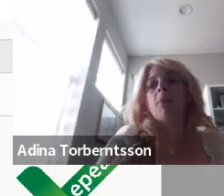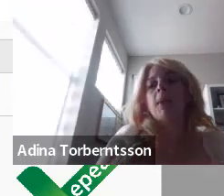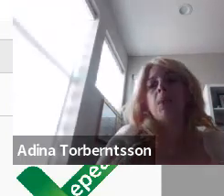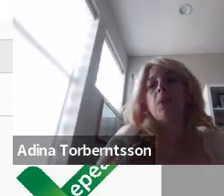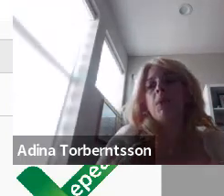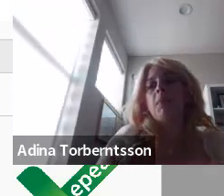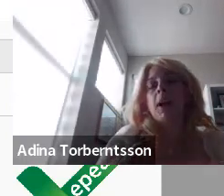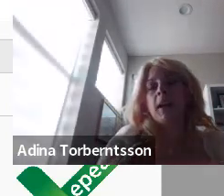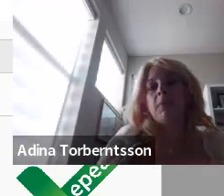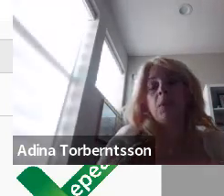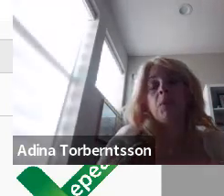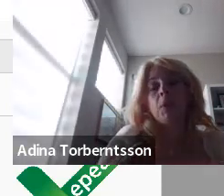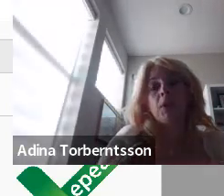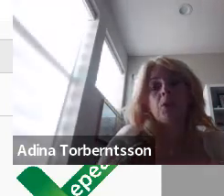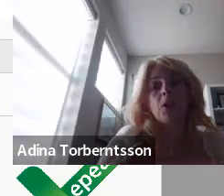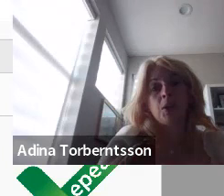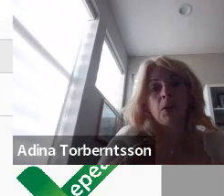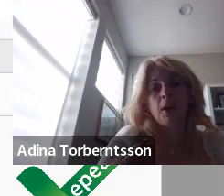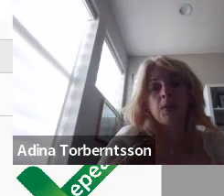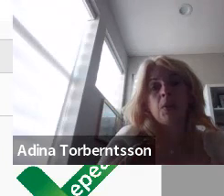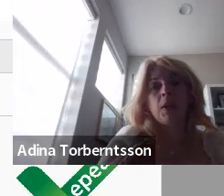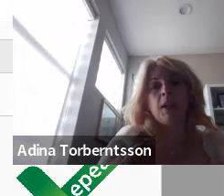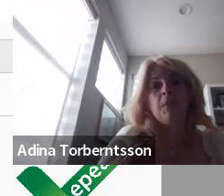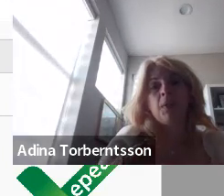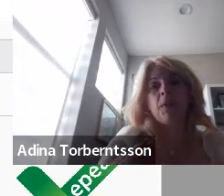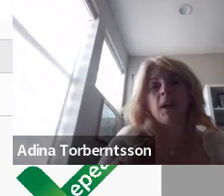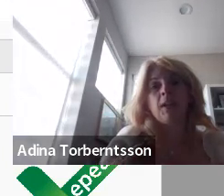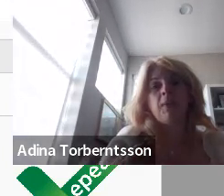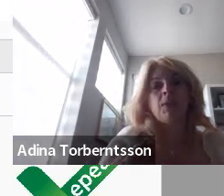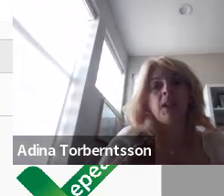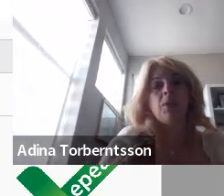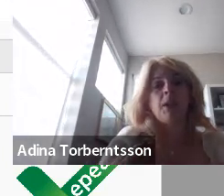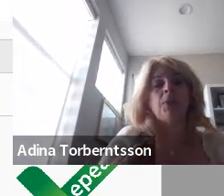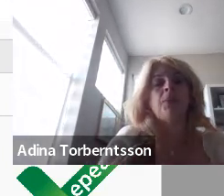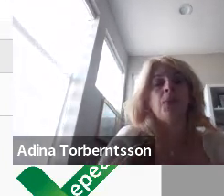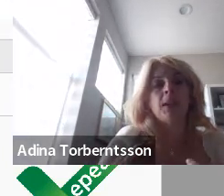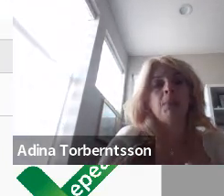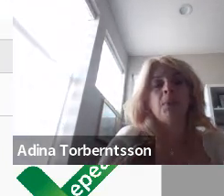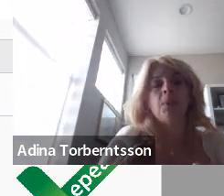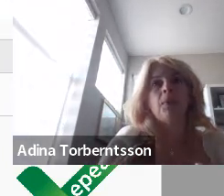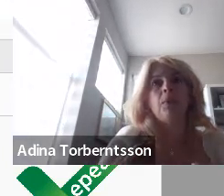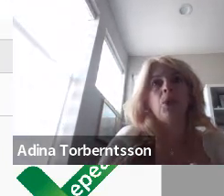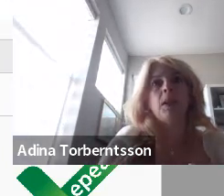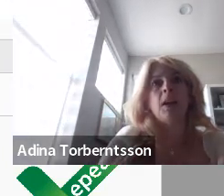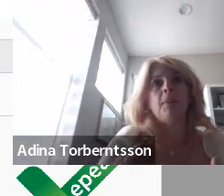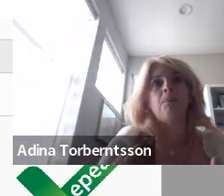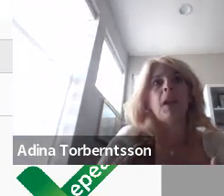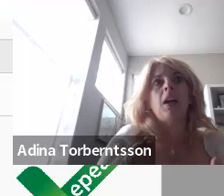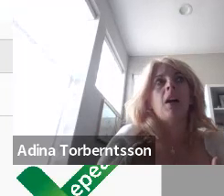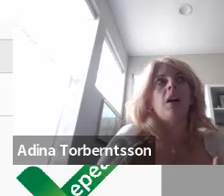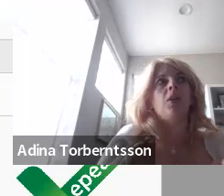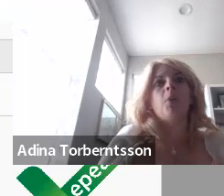our requirements for when we buy, for the most part, construction products where we can verify if there's an eco label. So for example, we've looked